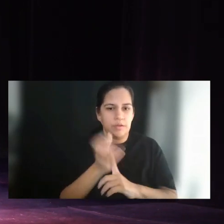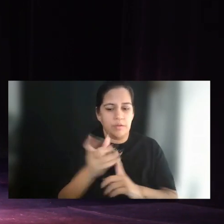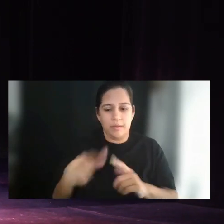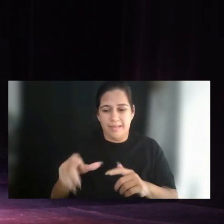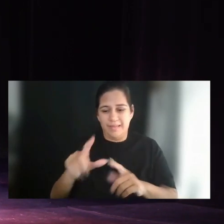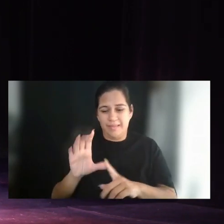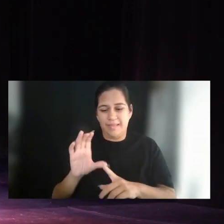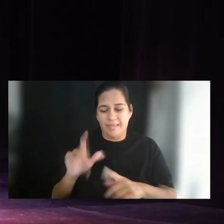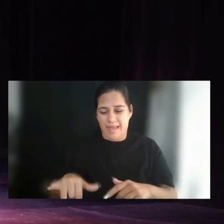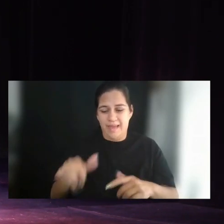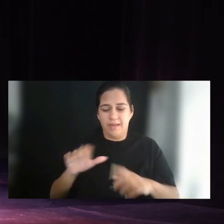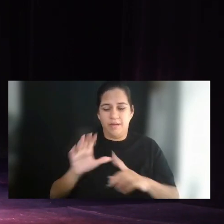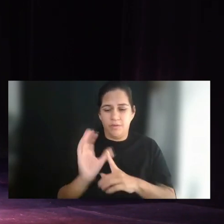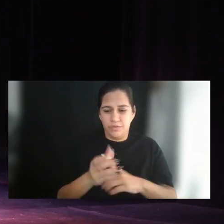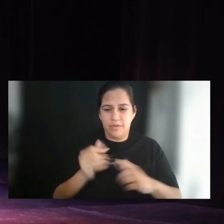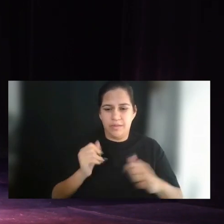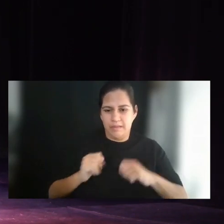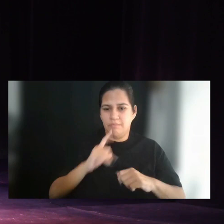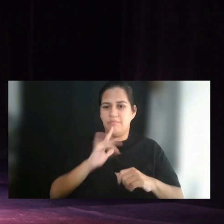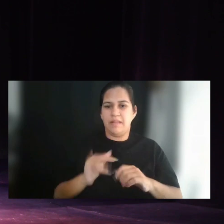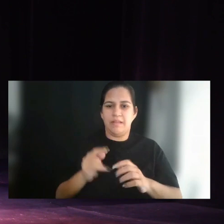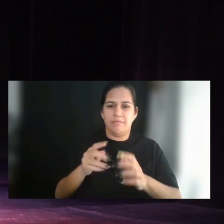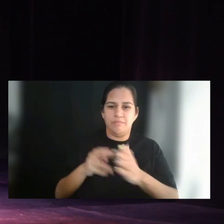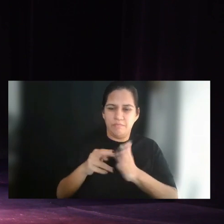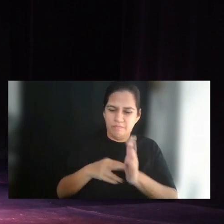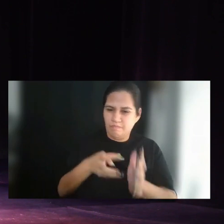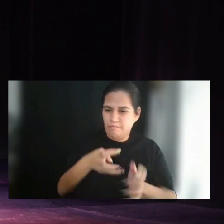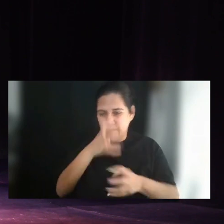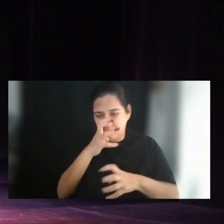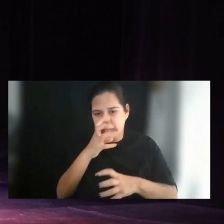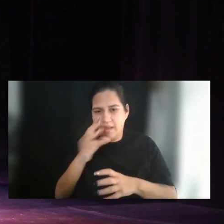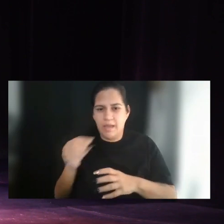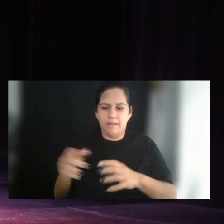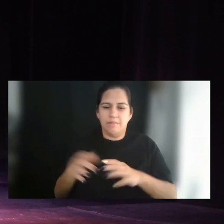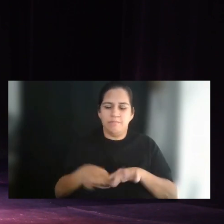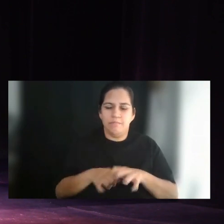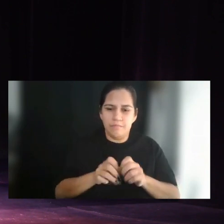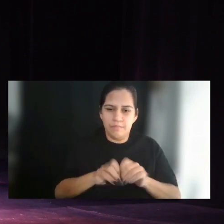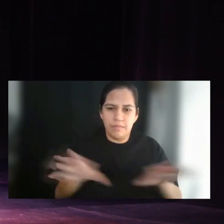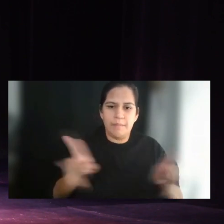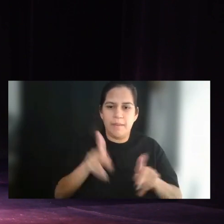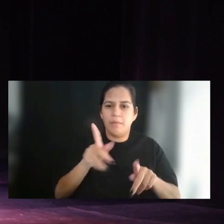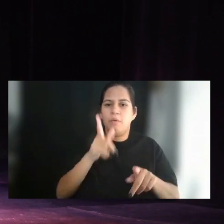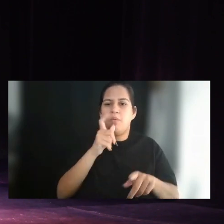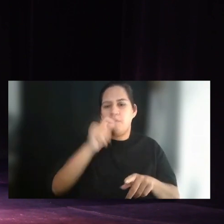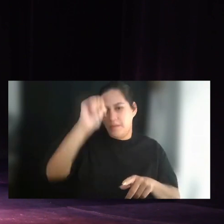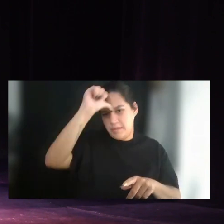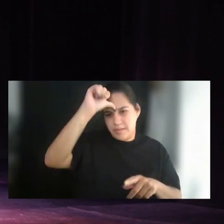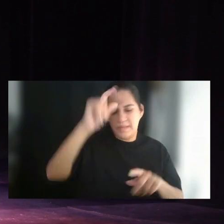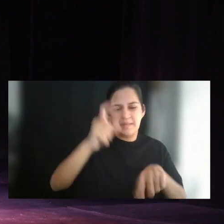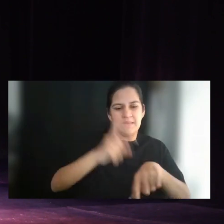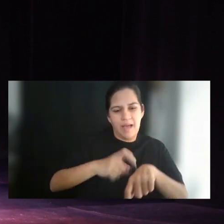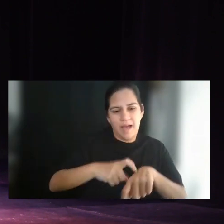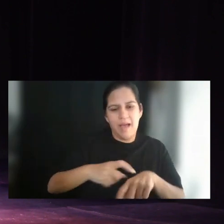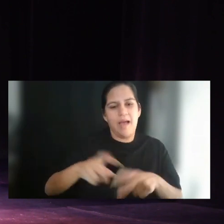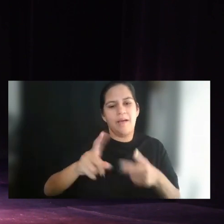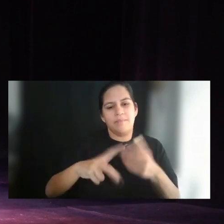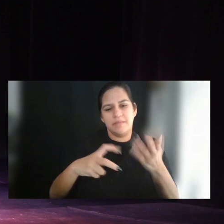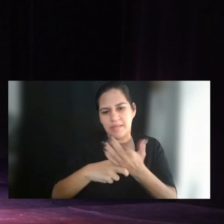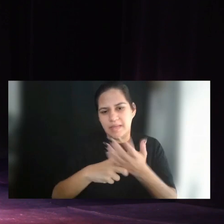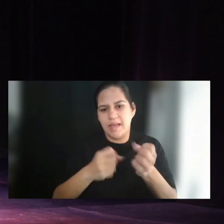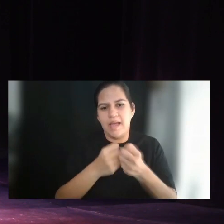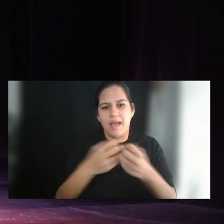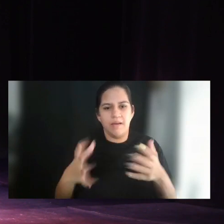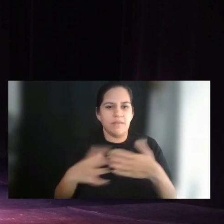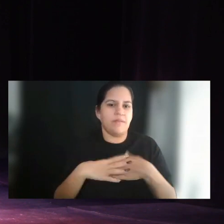which are really rigid, and the culture, broadly speaking, of Indian people, where time, tickets, everything is flexible. So now, to me,